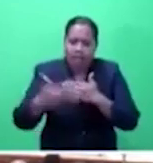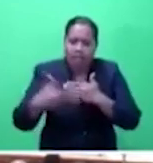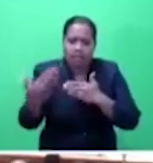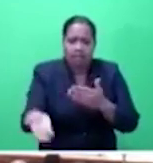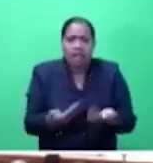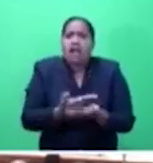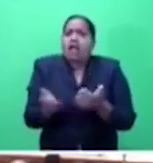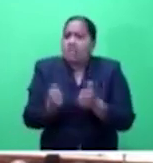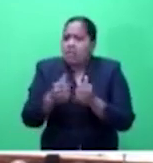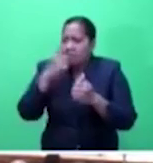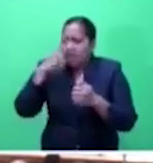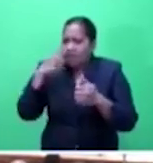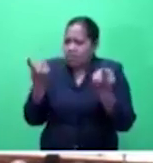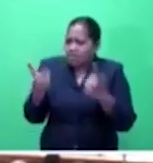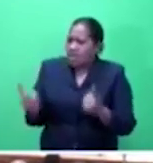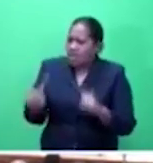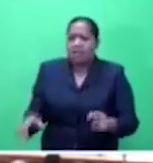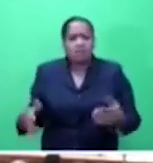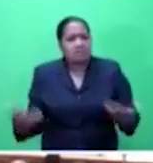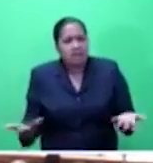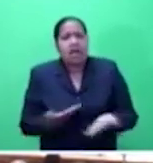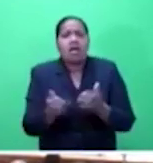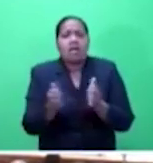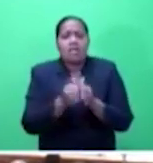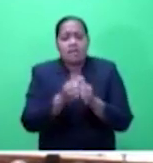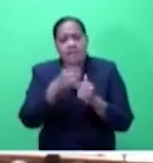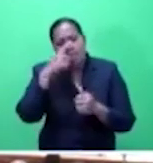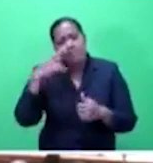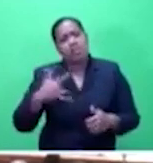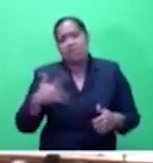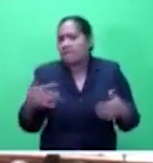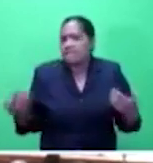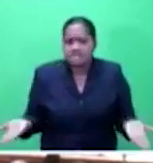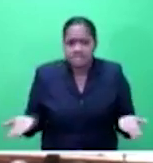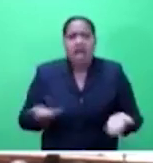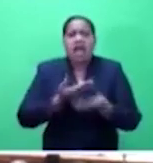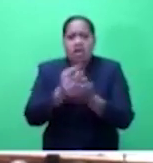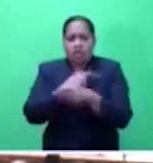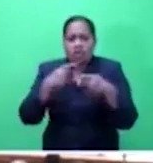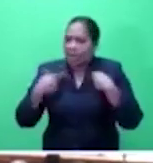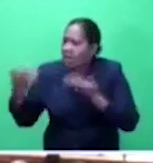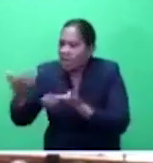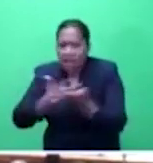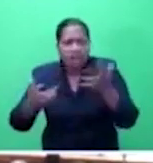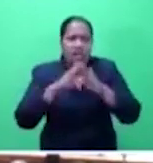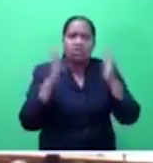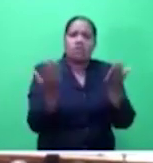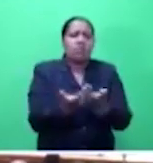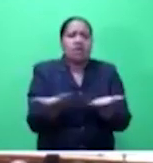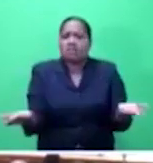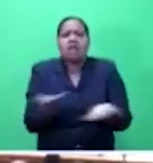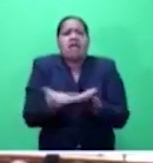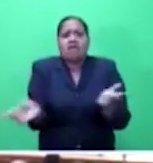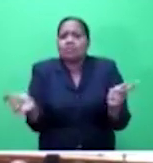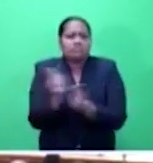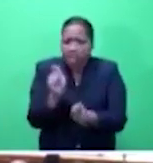if how we live, how we work, and how we interact with the world will change forever. But what we do know is this, Mr.